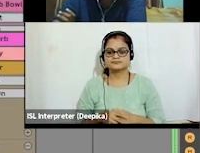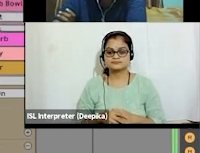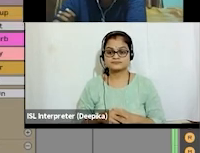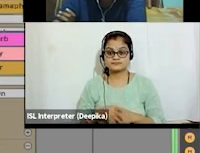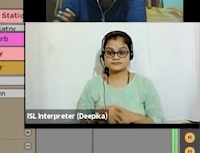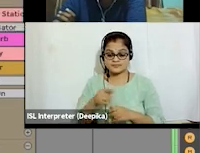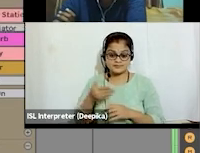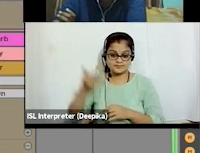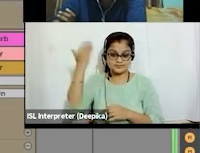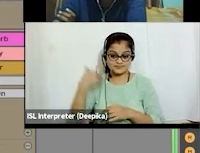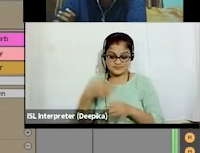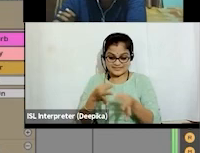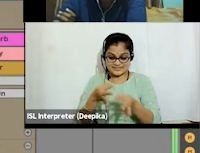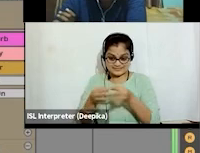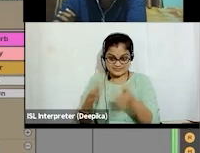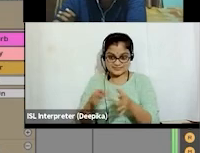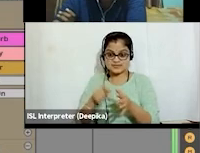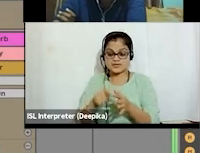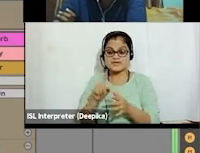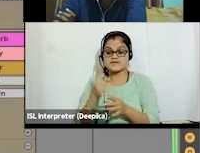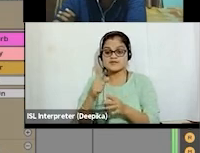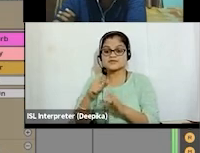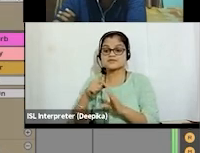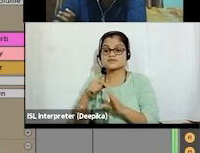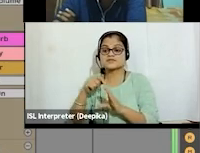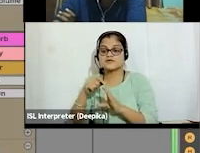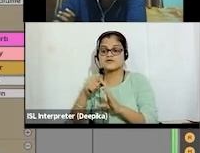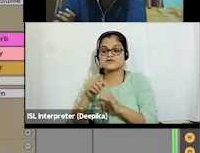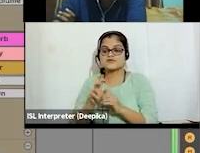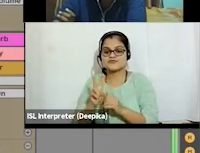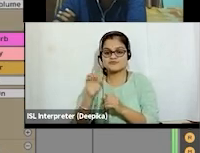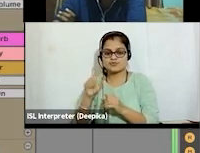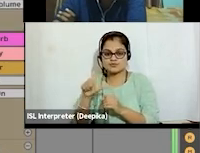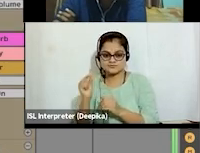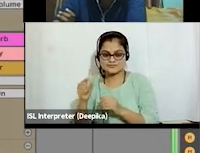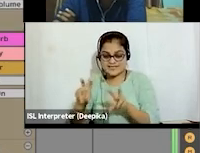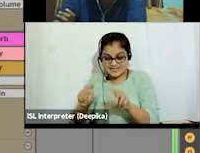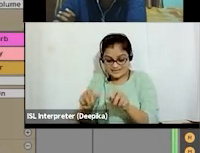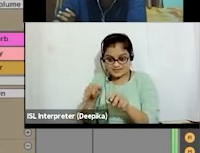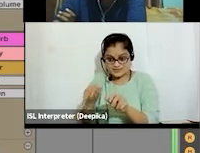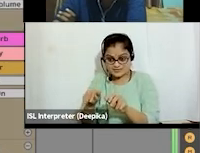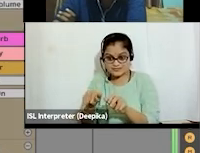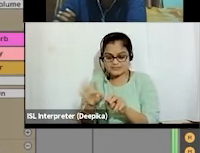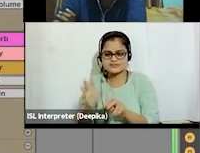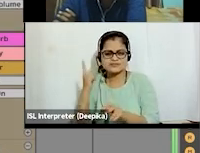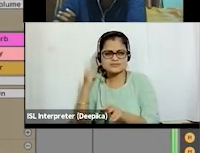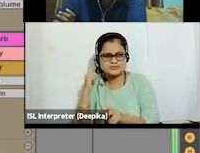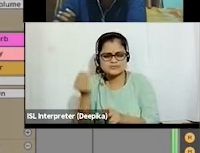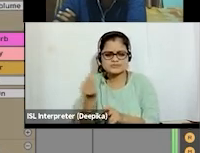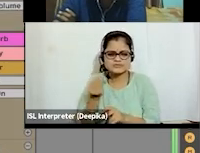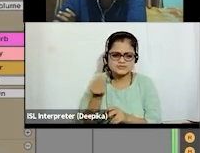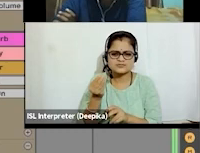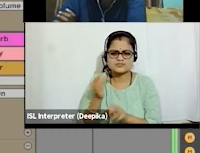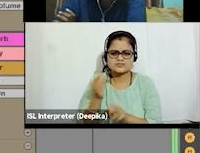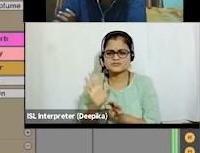The earlier examples I started the video with was the Valve radio thing, which was actually just a layer of noise recorded straight